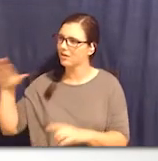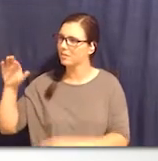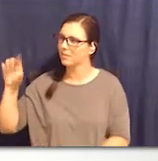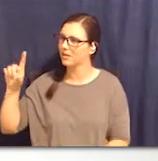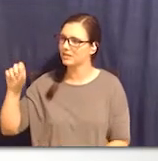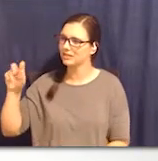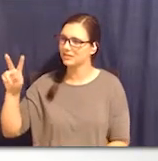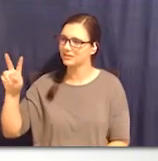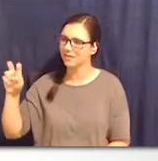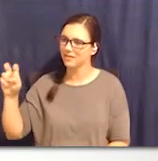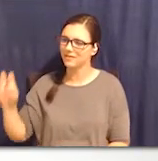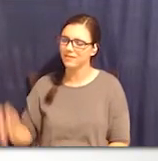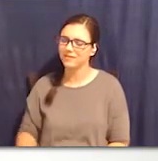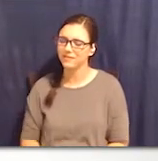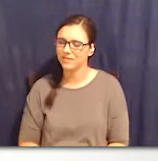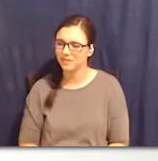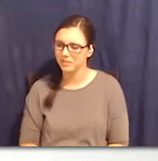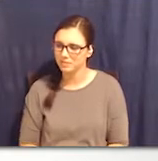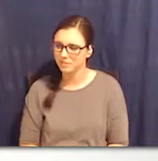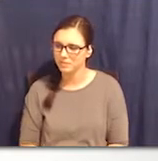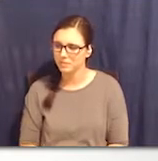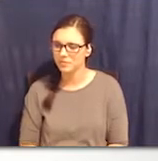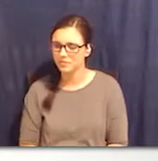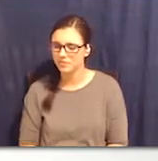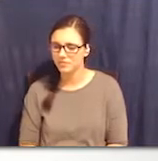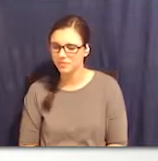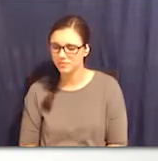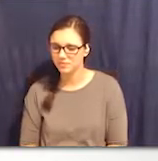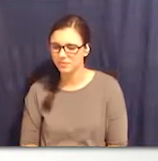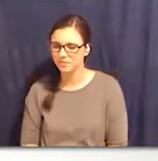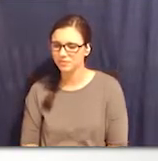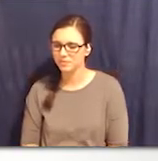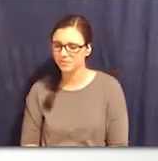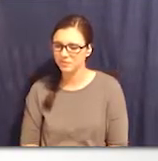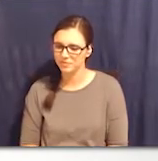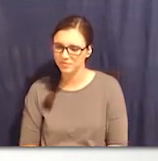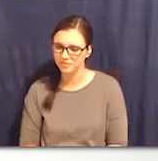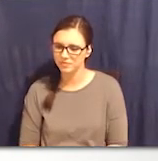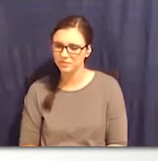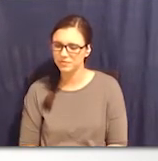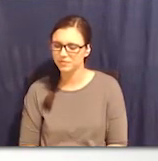here by the mystical dove.